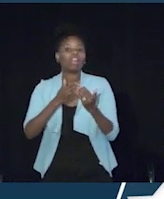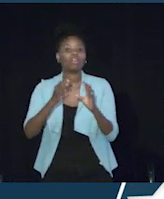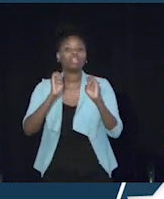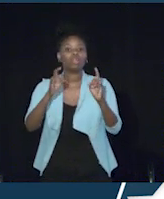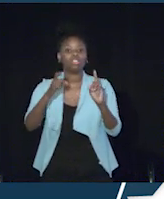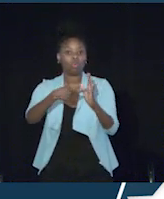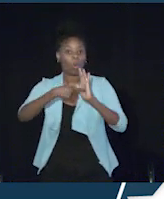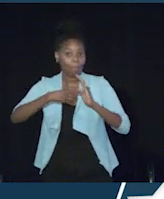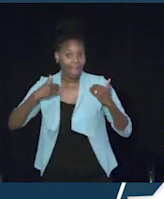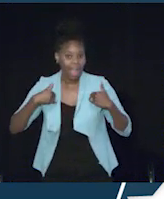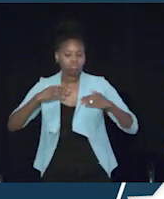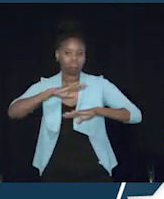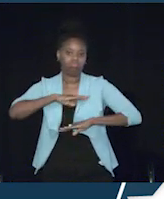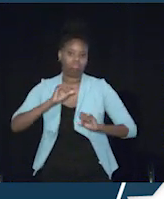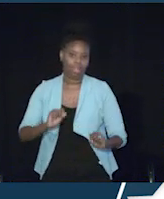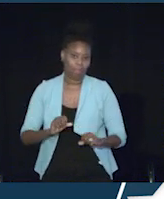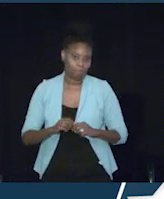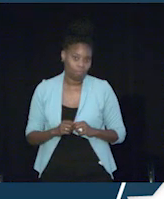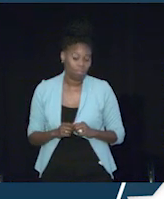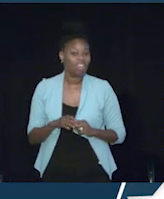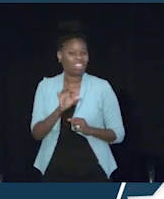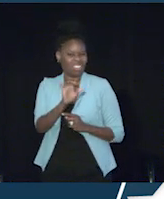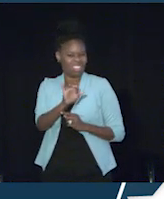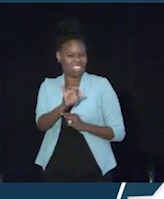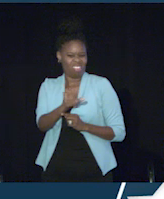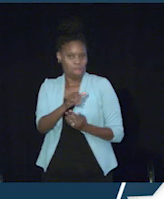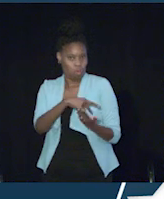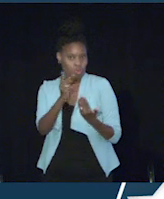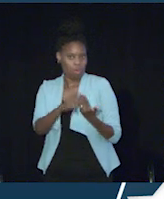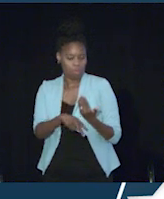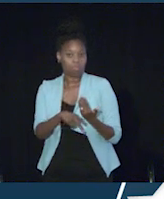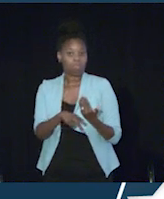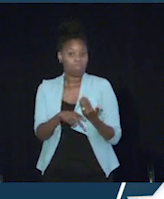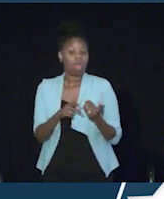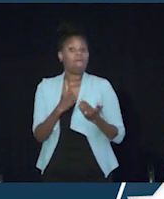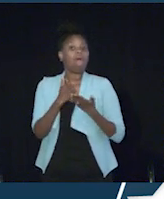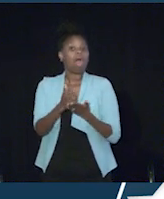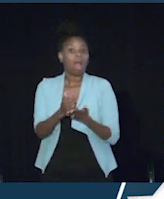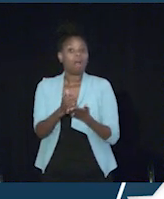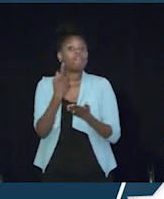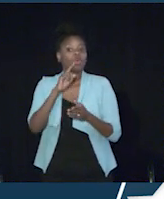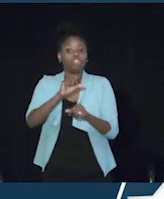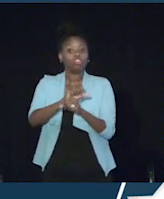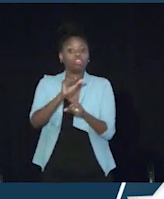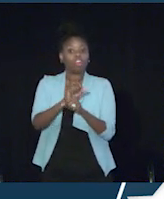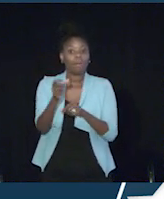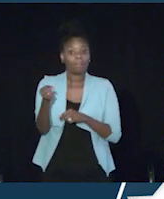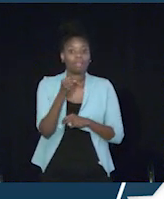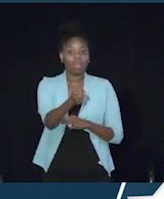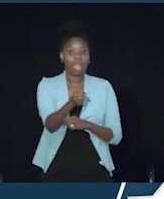Employment services include services that are both before and after job placement.